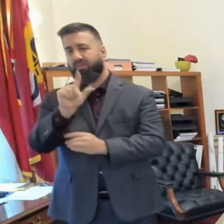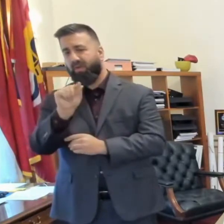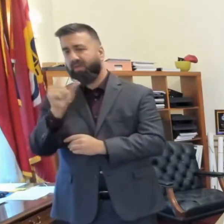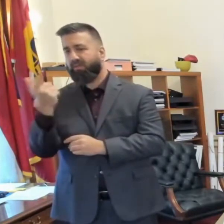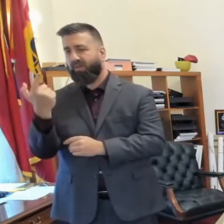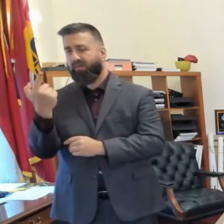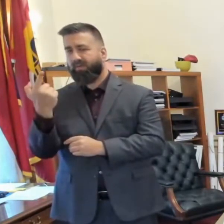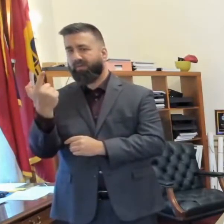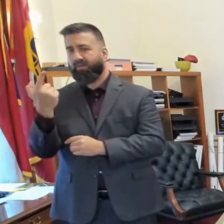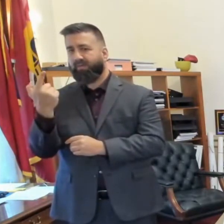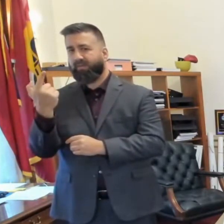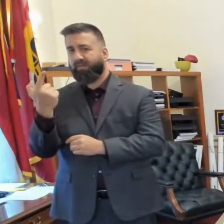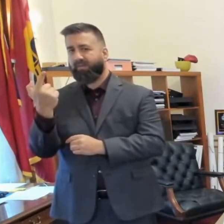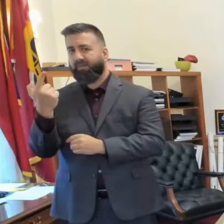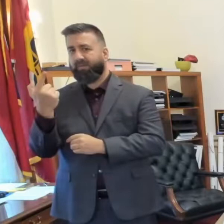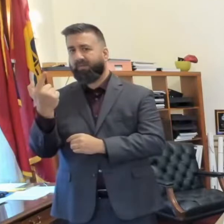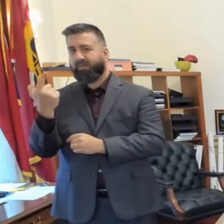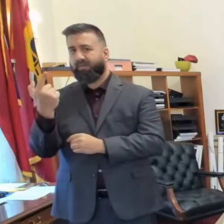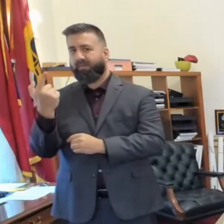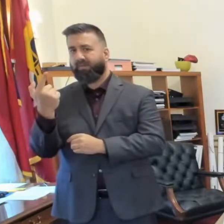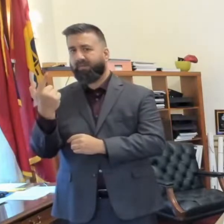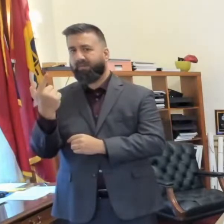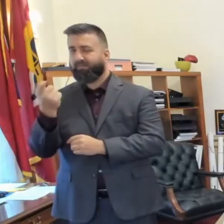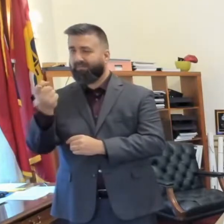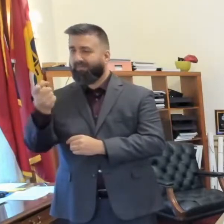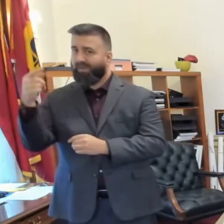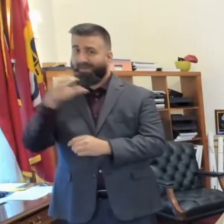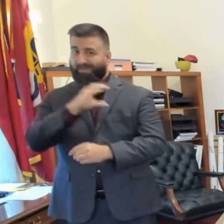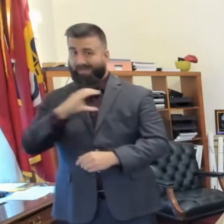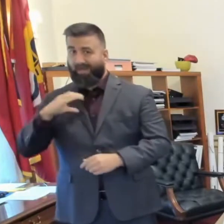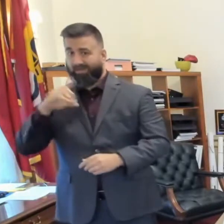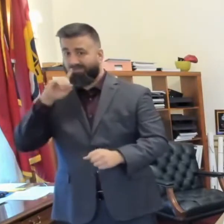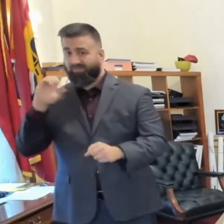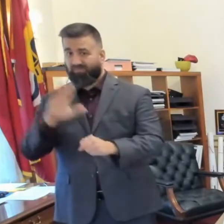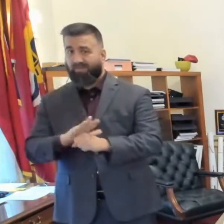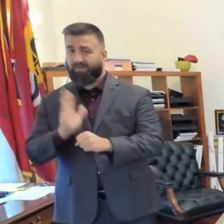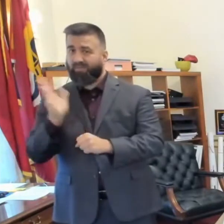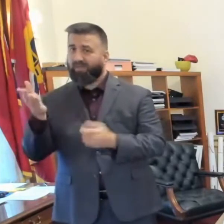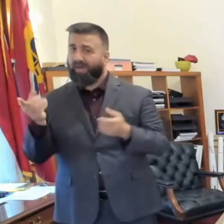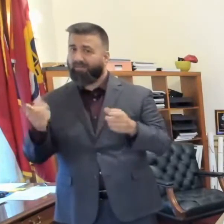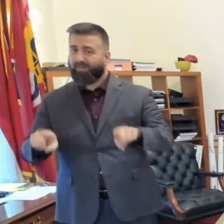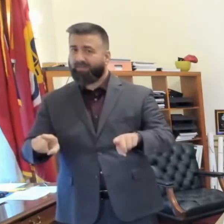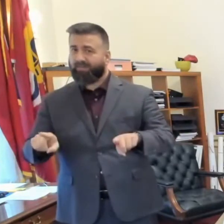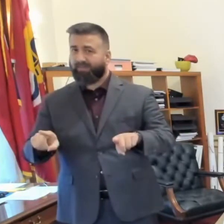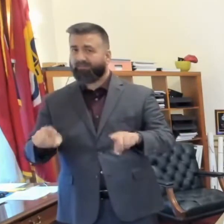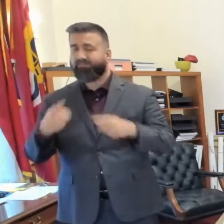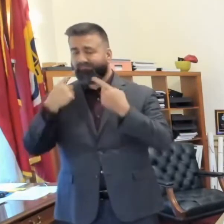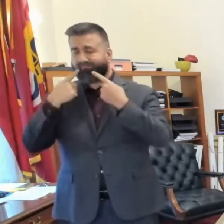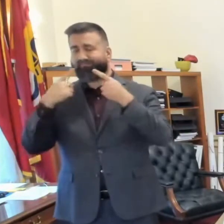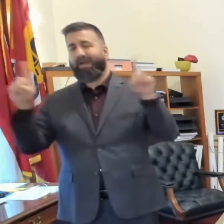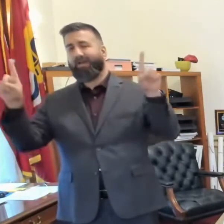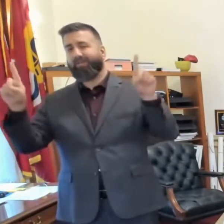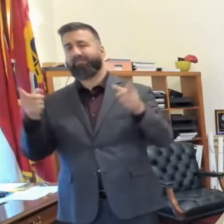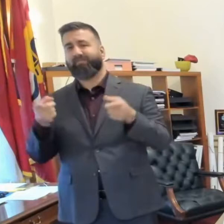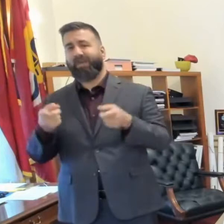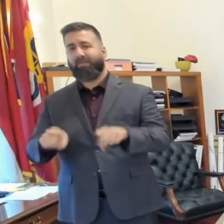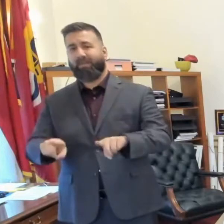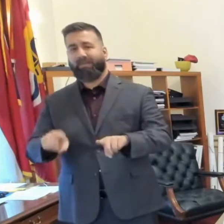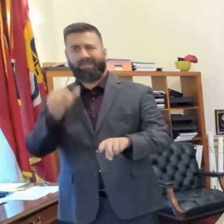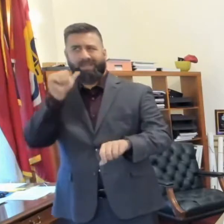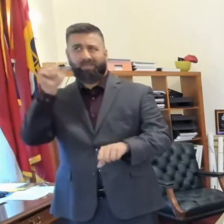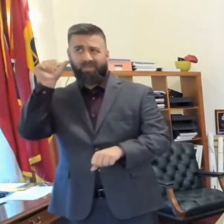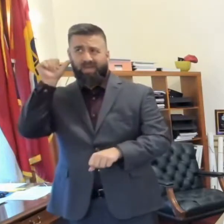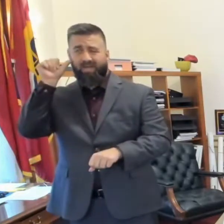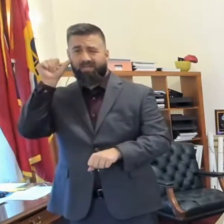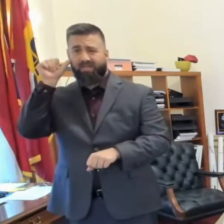as anyone can assure what Congress is going to do, we were assured that that would take place. It finally did